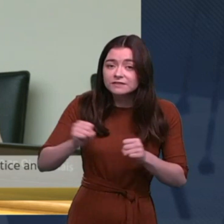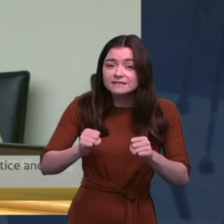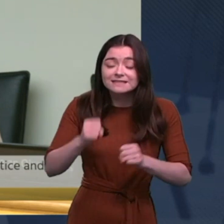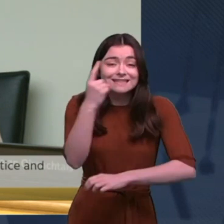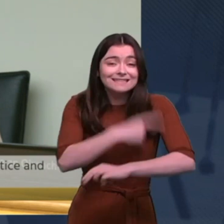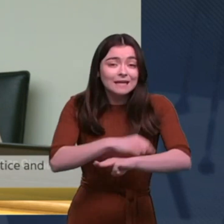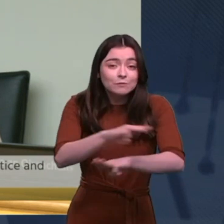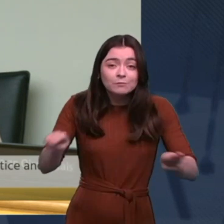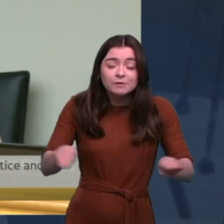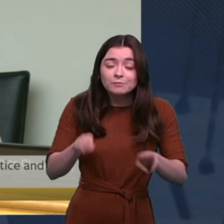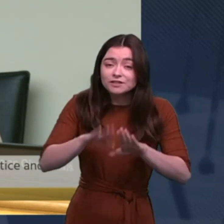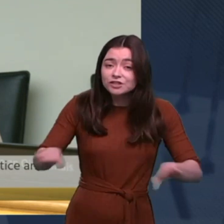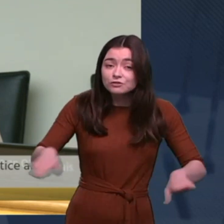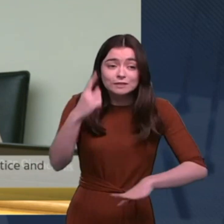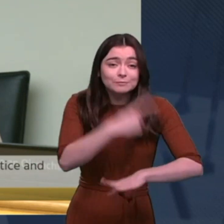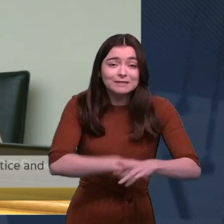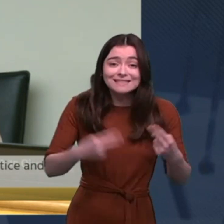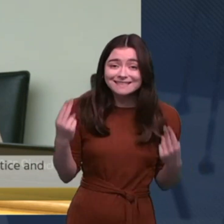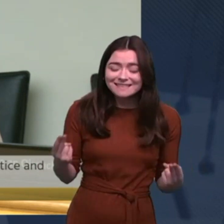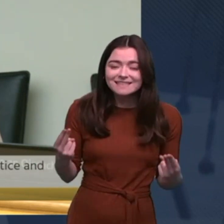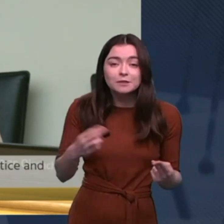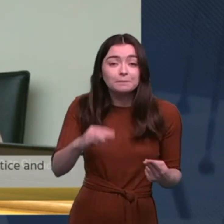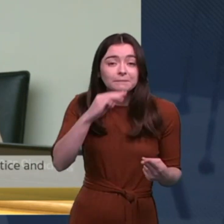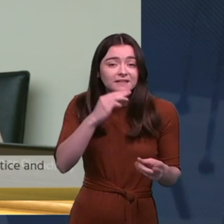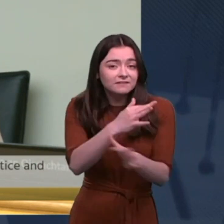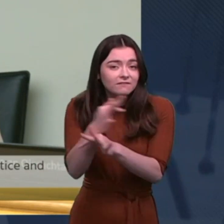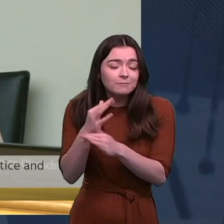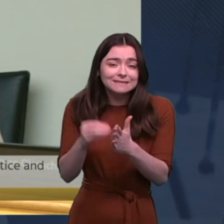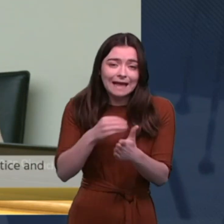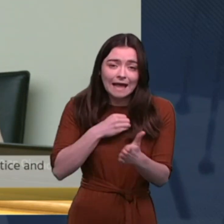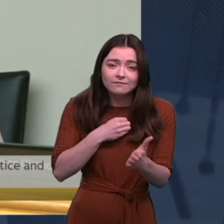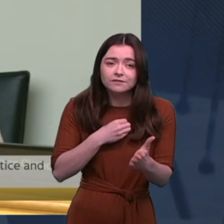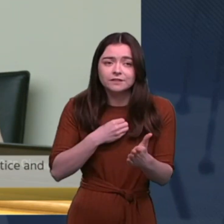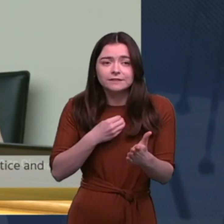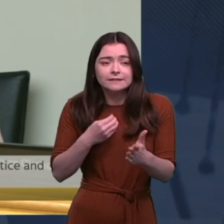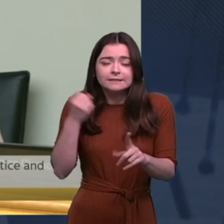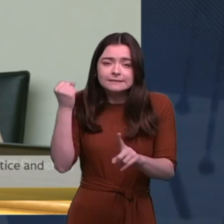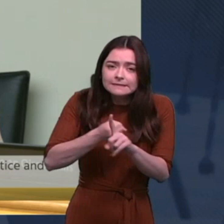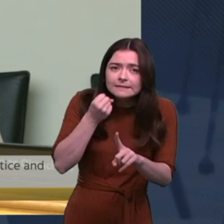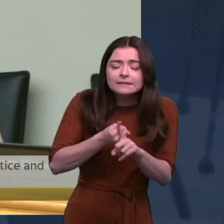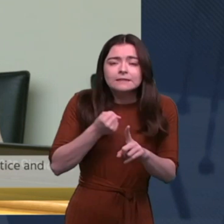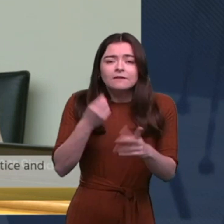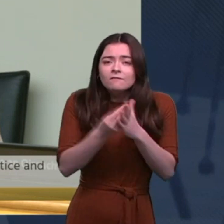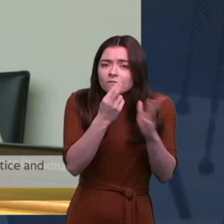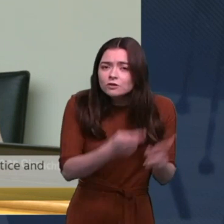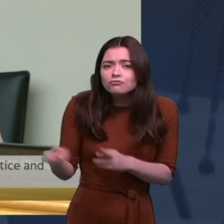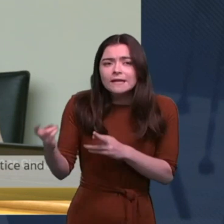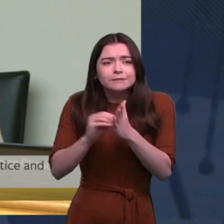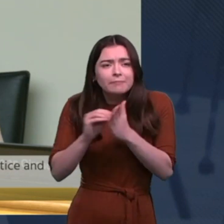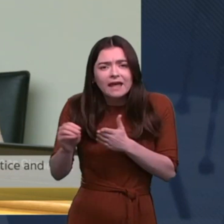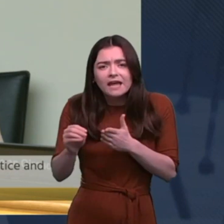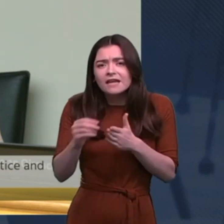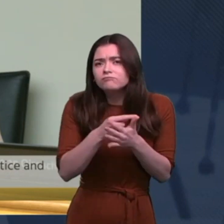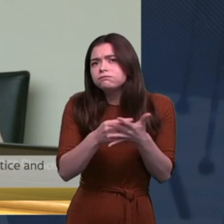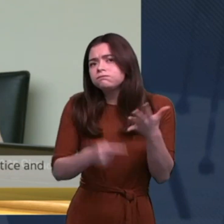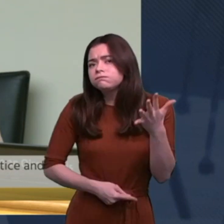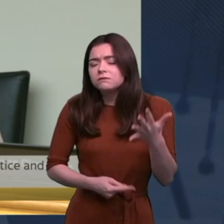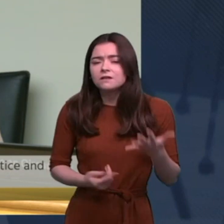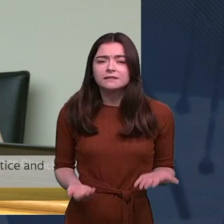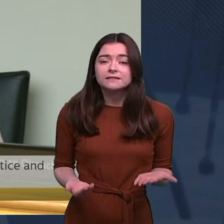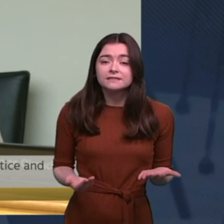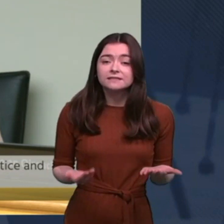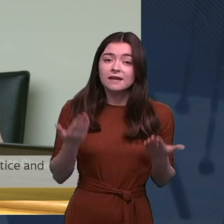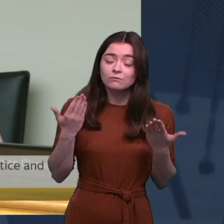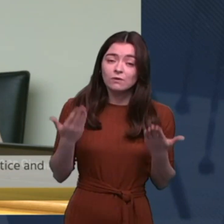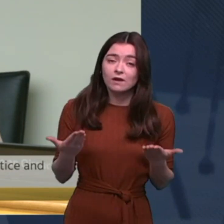are entitled to, it falls to families to do what they can, to sacrifice, to campaign, fundraise, pay, all of those things. And